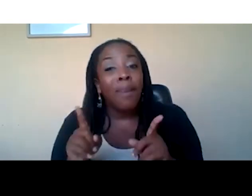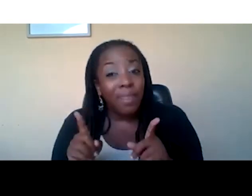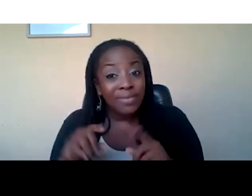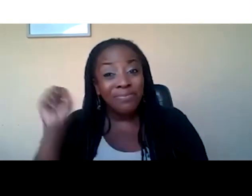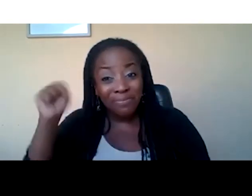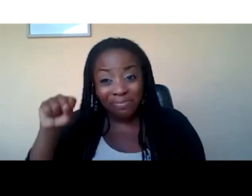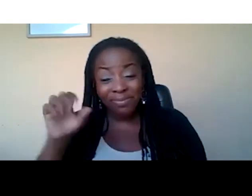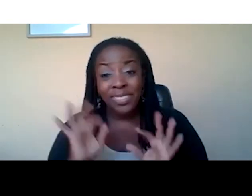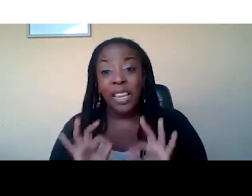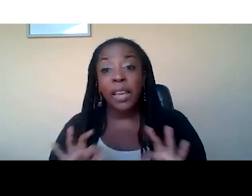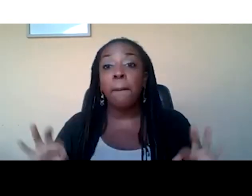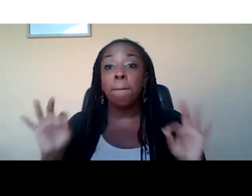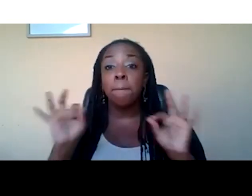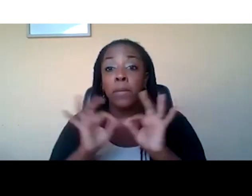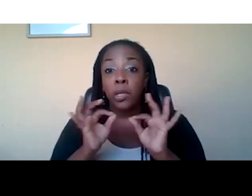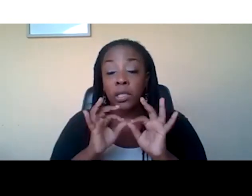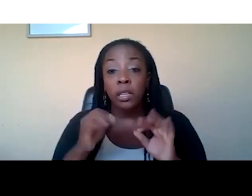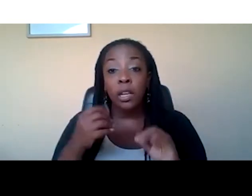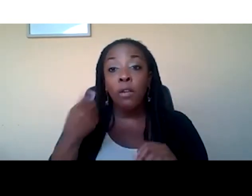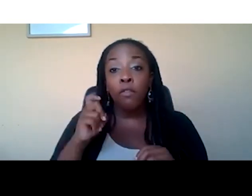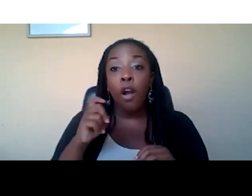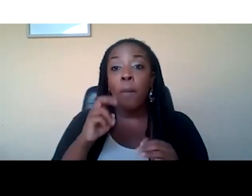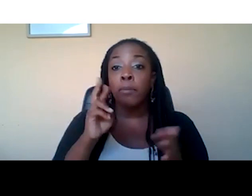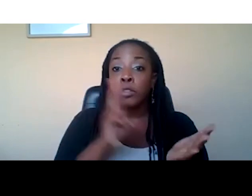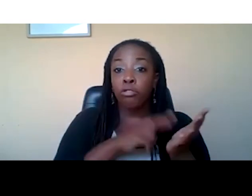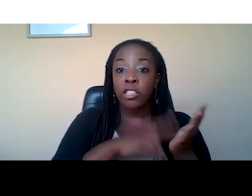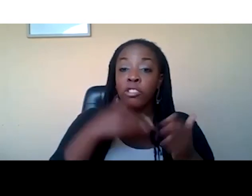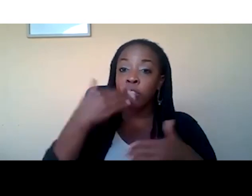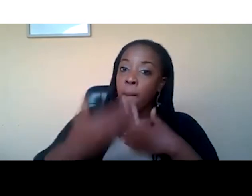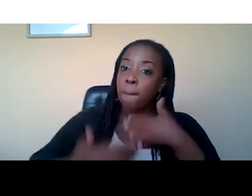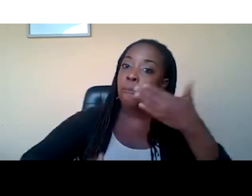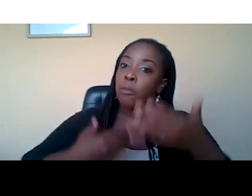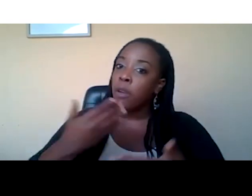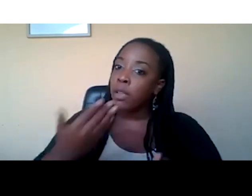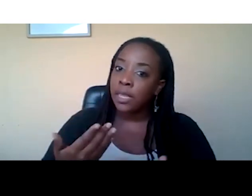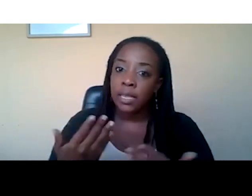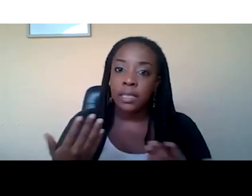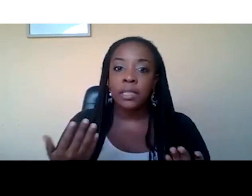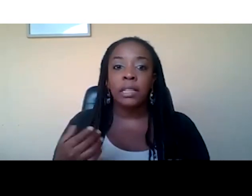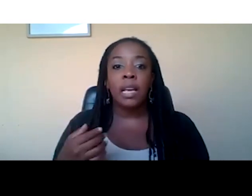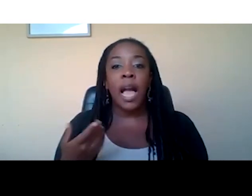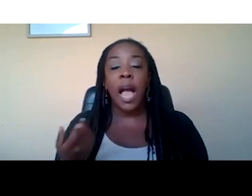critical from the registration process and the mandatory